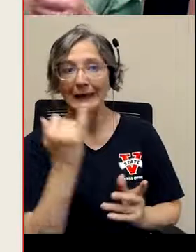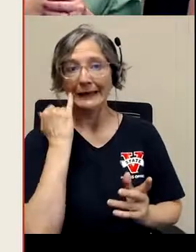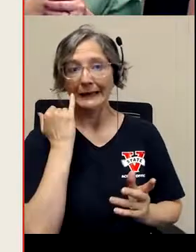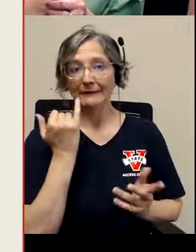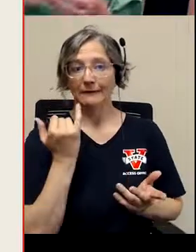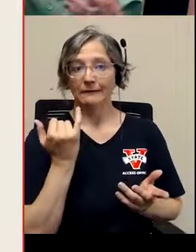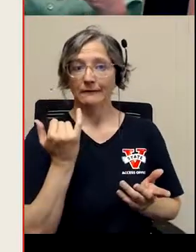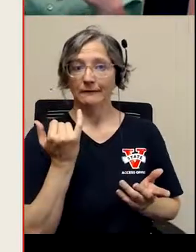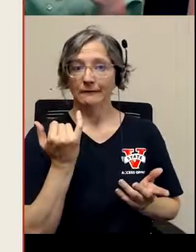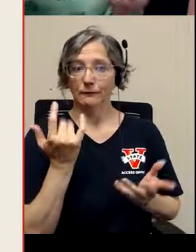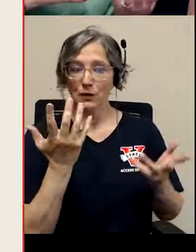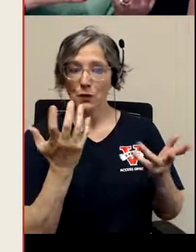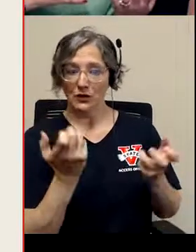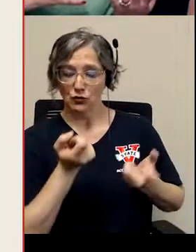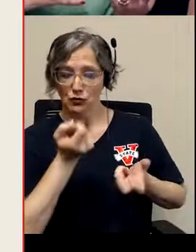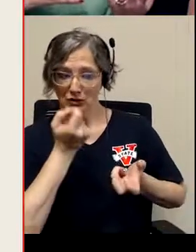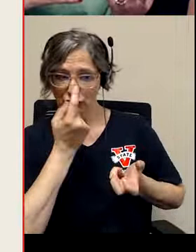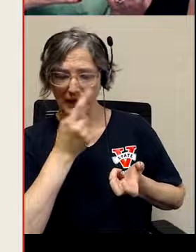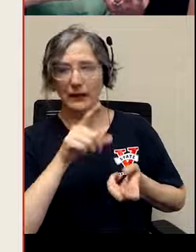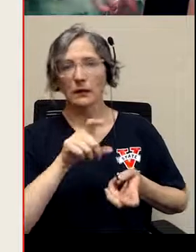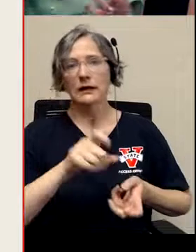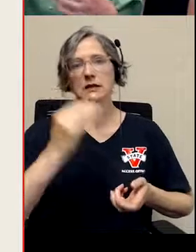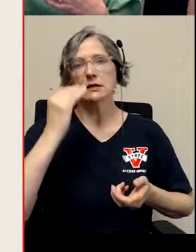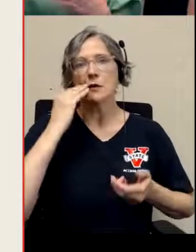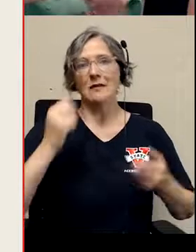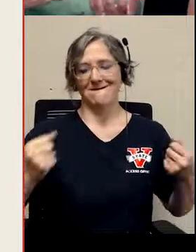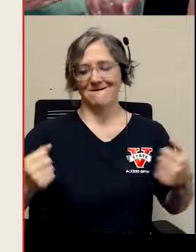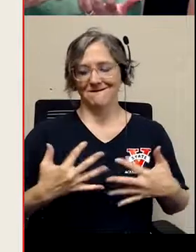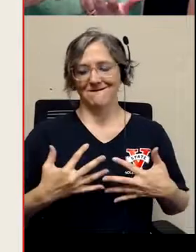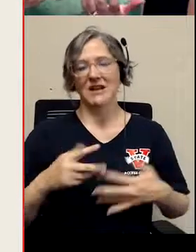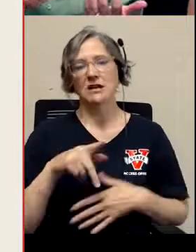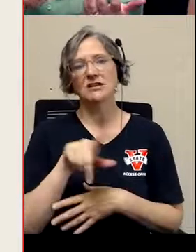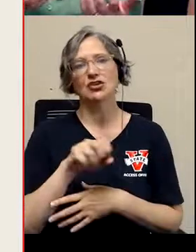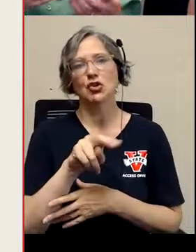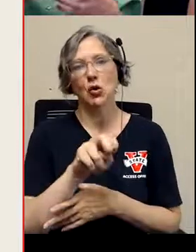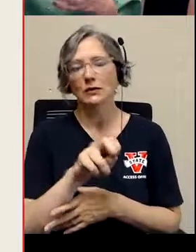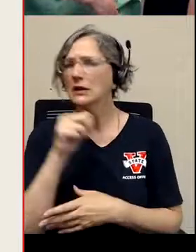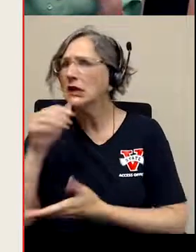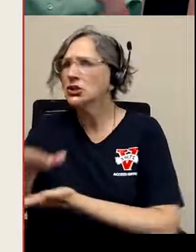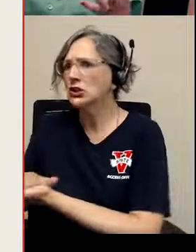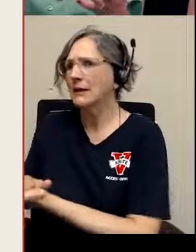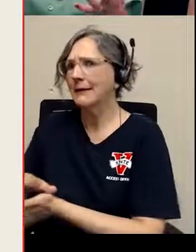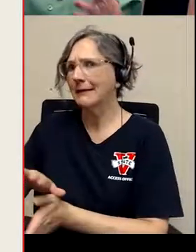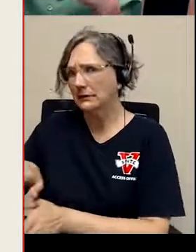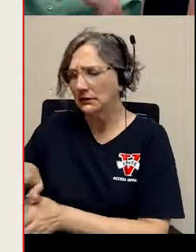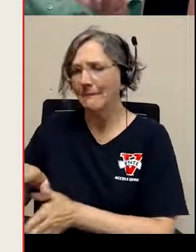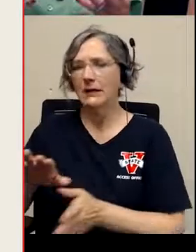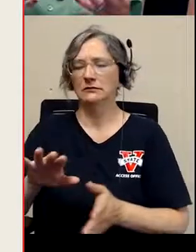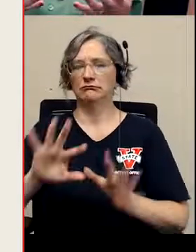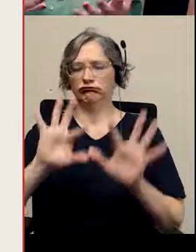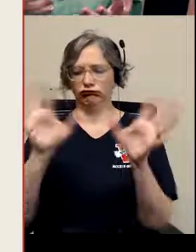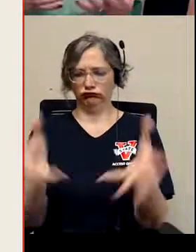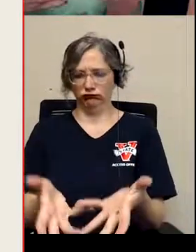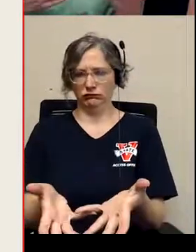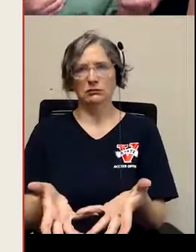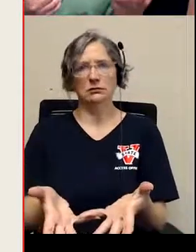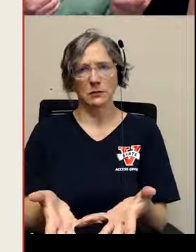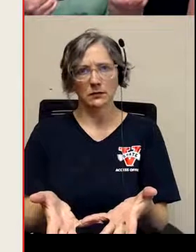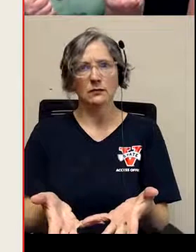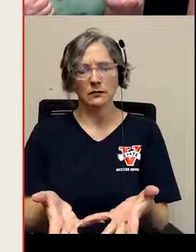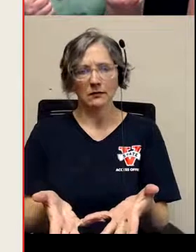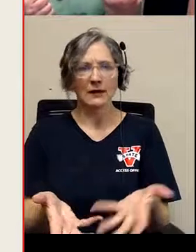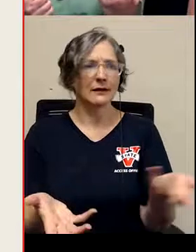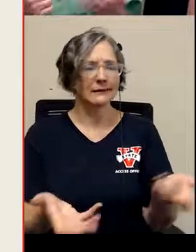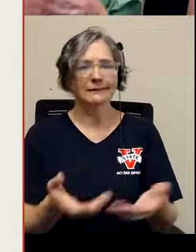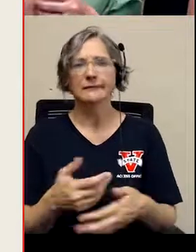is, that's, again, going back to the knowledge of our students, not just where they are academically, but holistically, what do they bring into the classroom, like Dr.